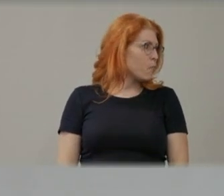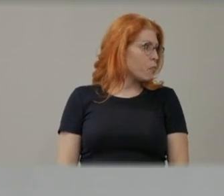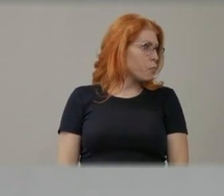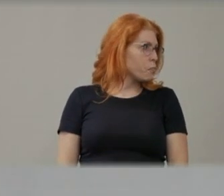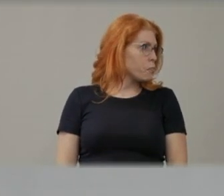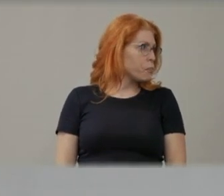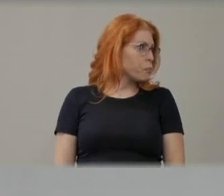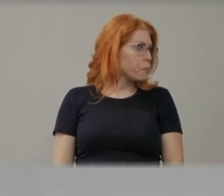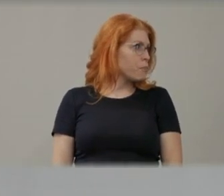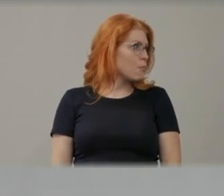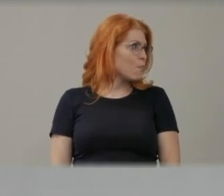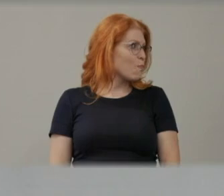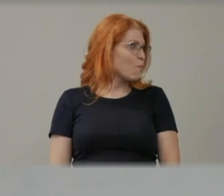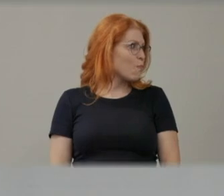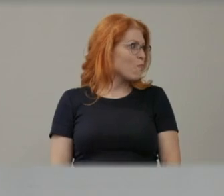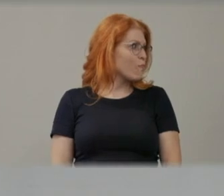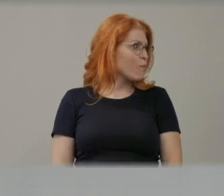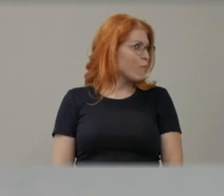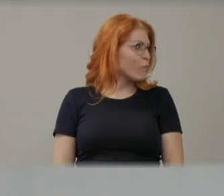So,